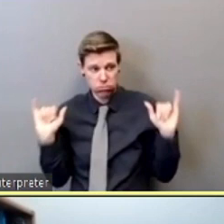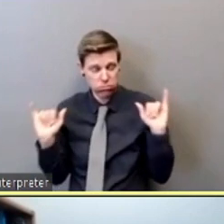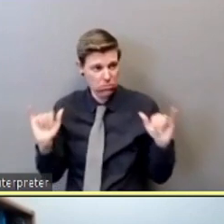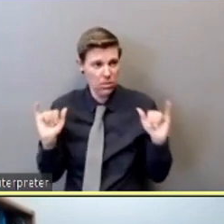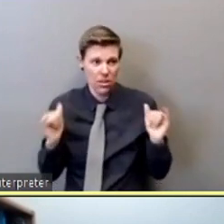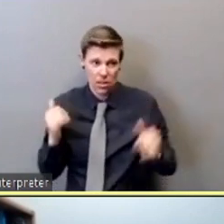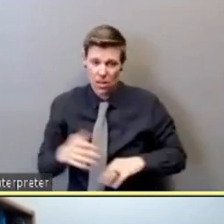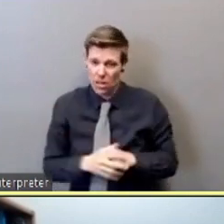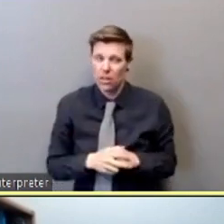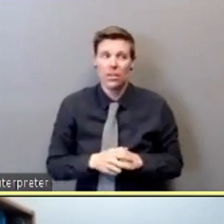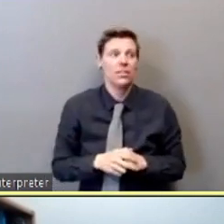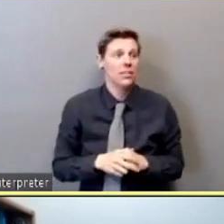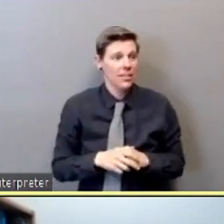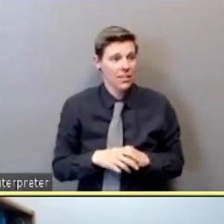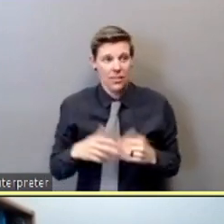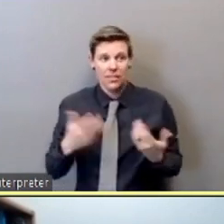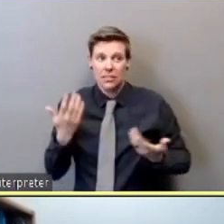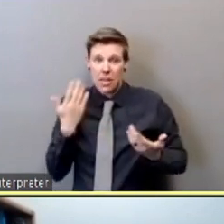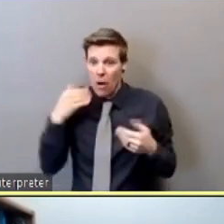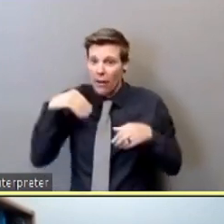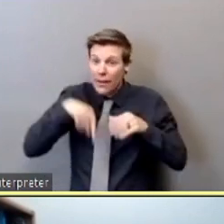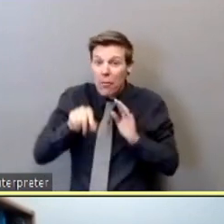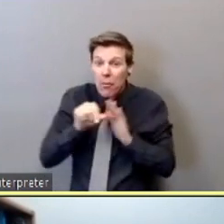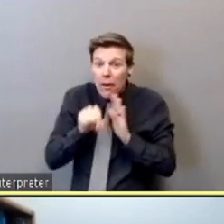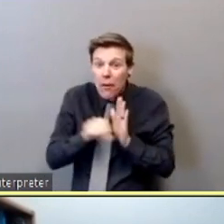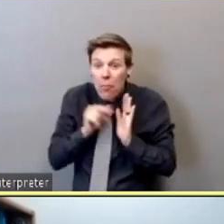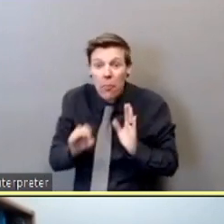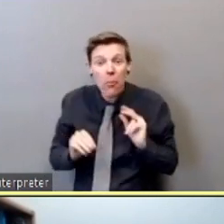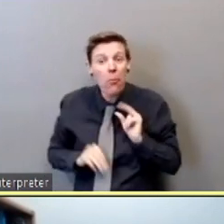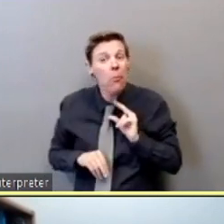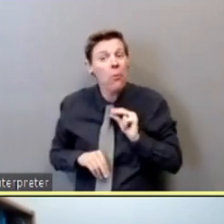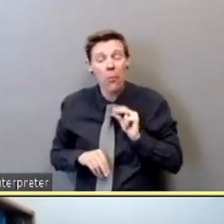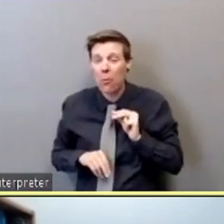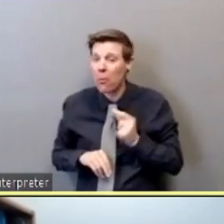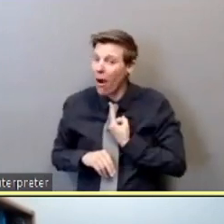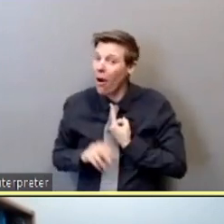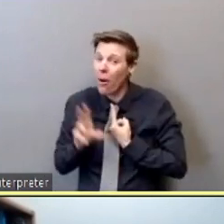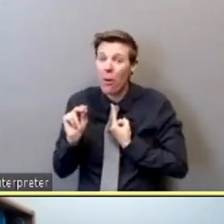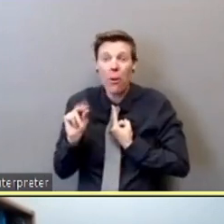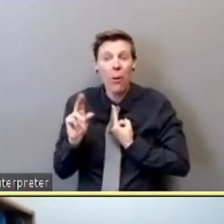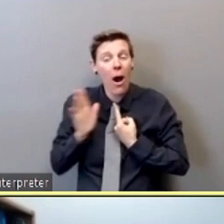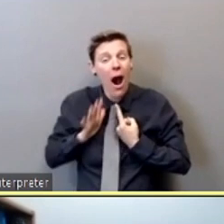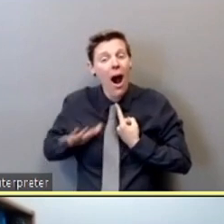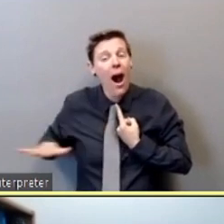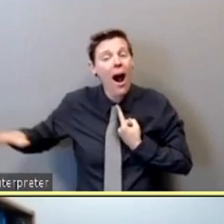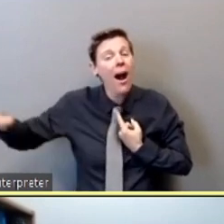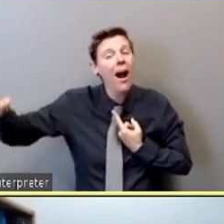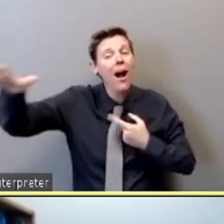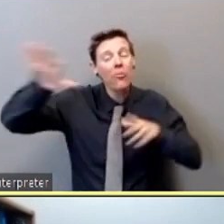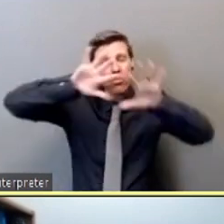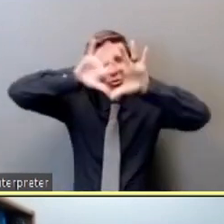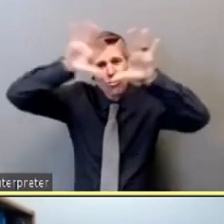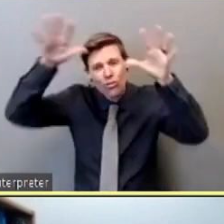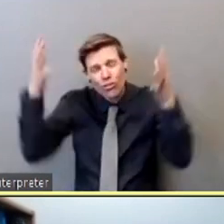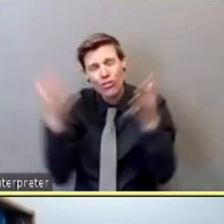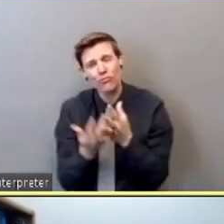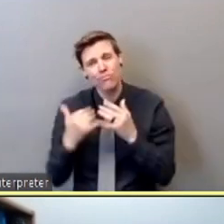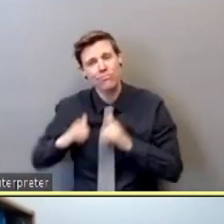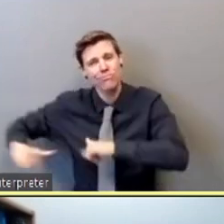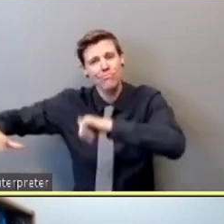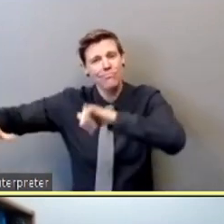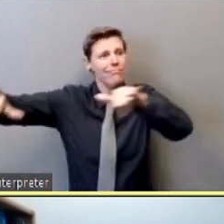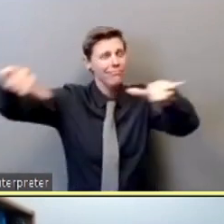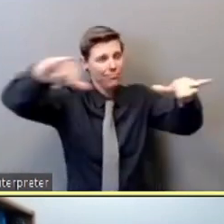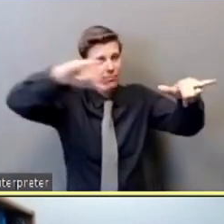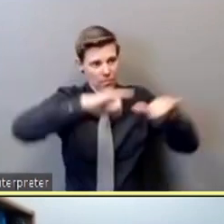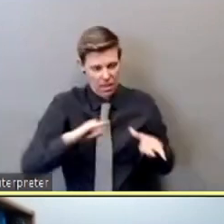in New Mexico, the United States, and really around the globe. And we will all continue to be affected by